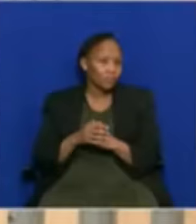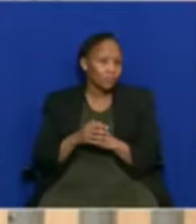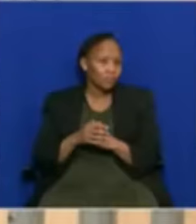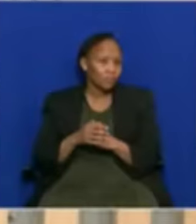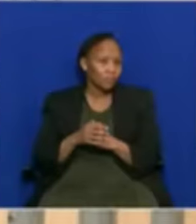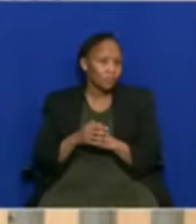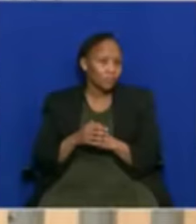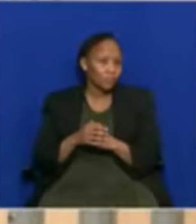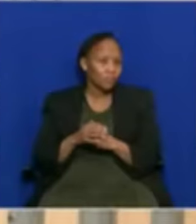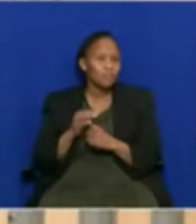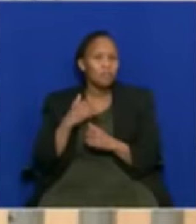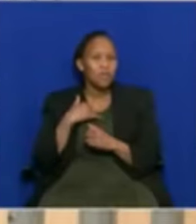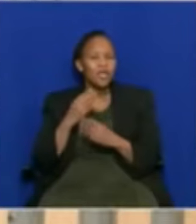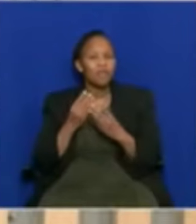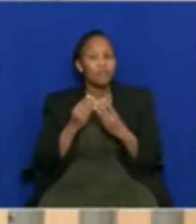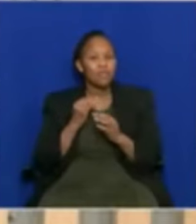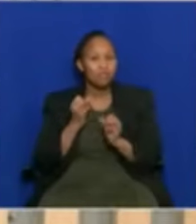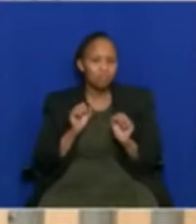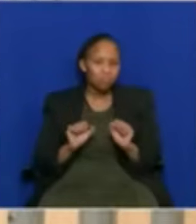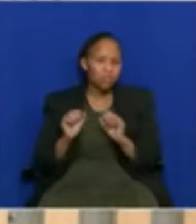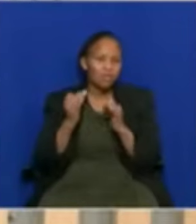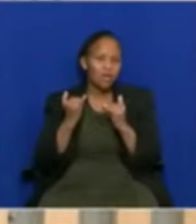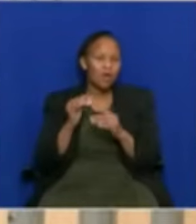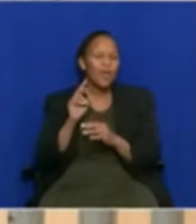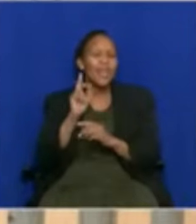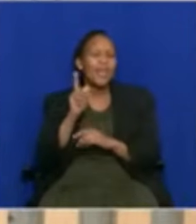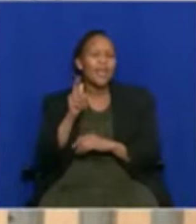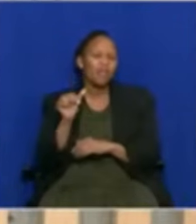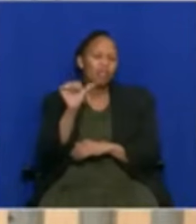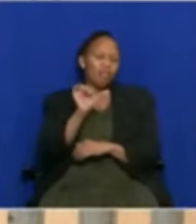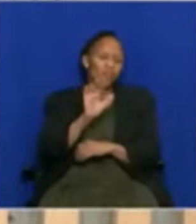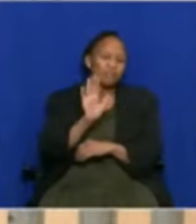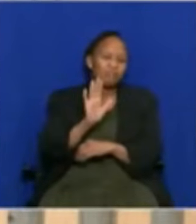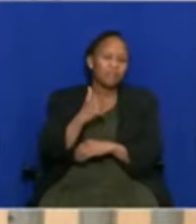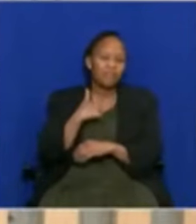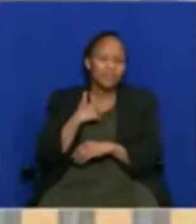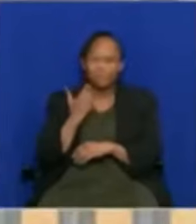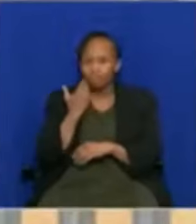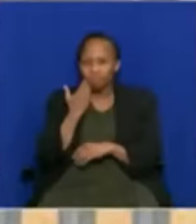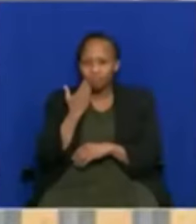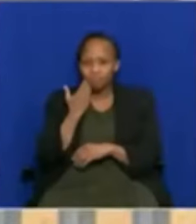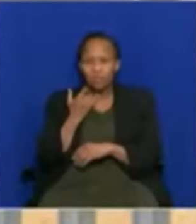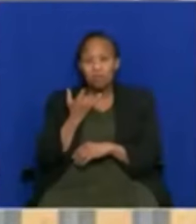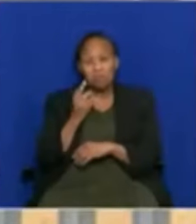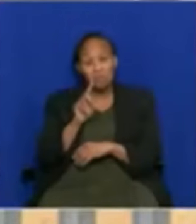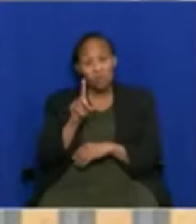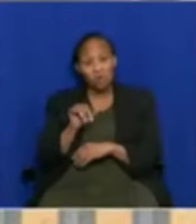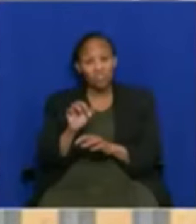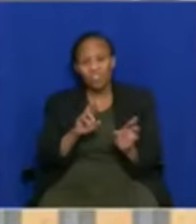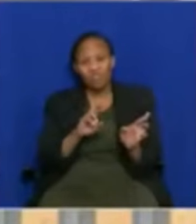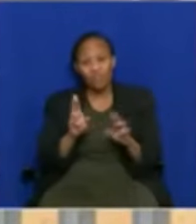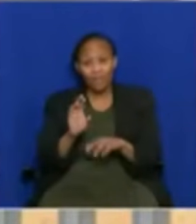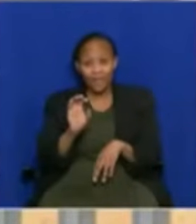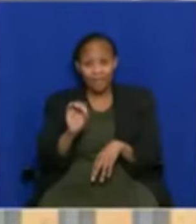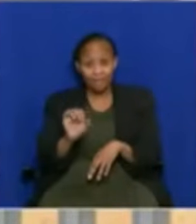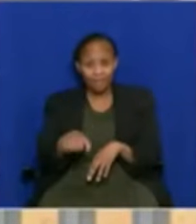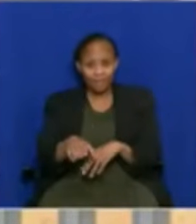because it's at this point that I think this question is relevant. Colonel, I've looked at